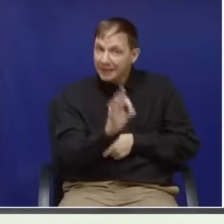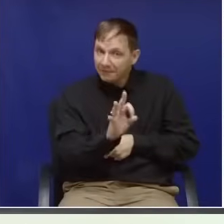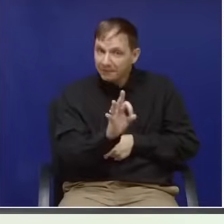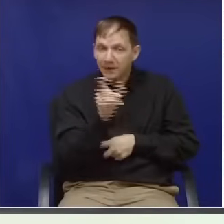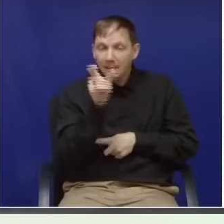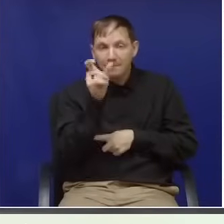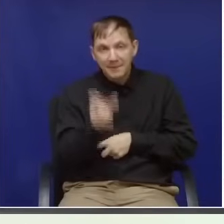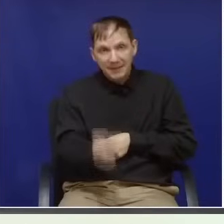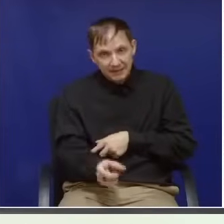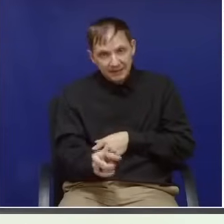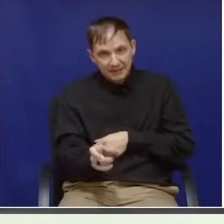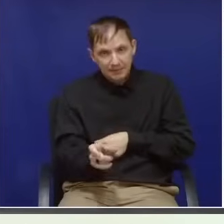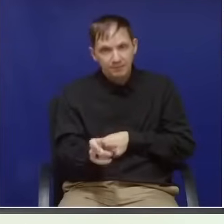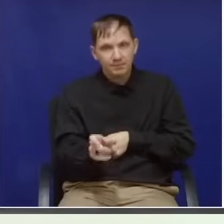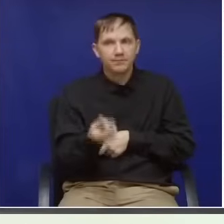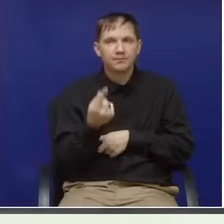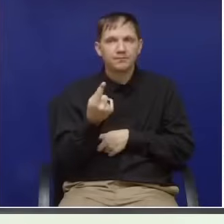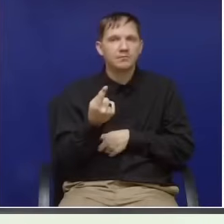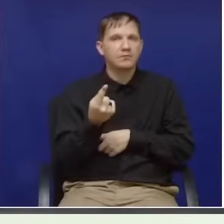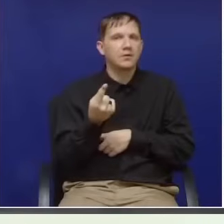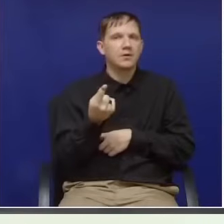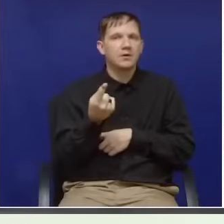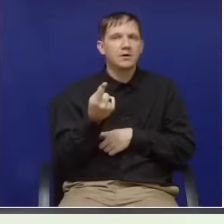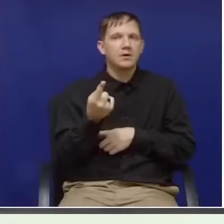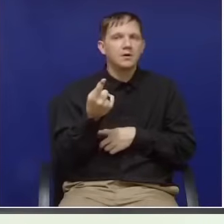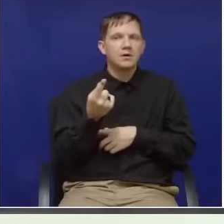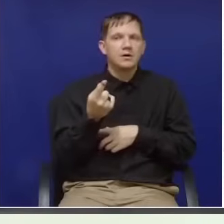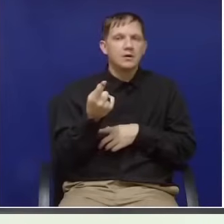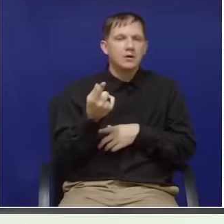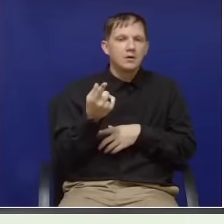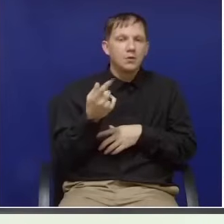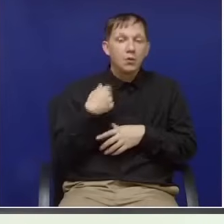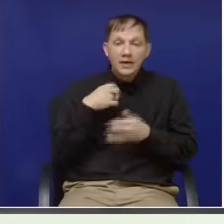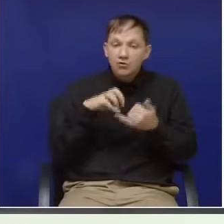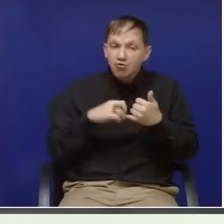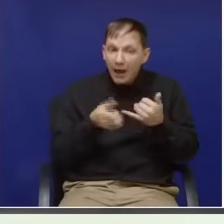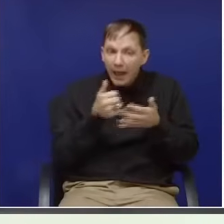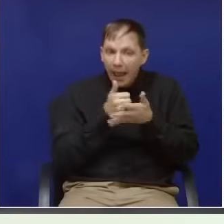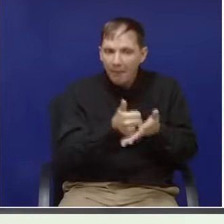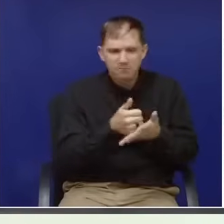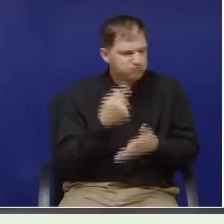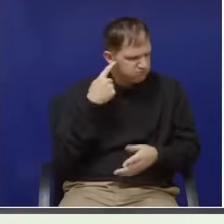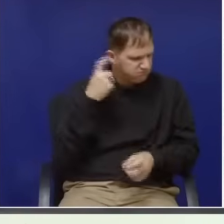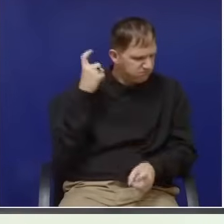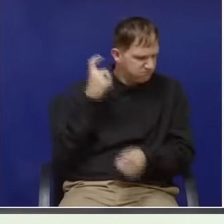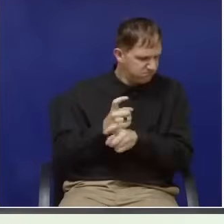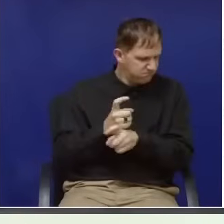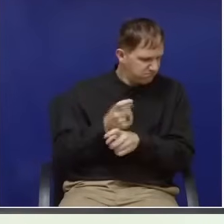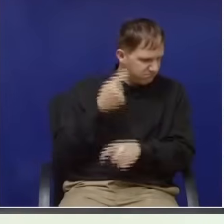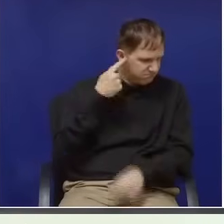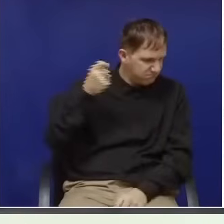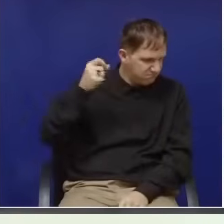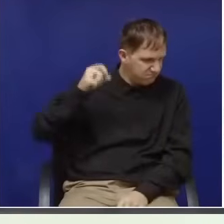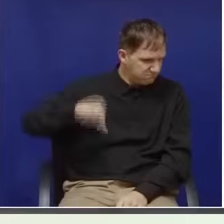a commander who is not responding to the intervention despite the assistance that they will have offered. Thank